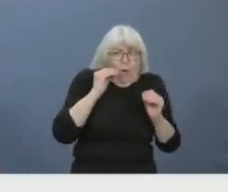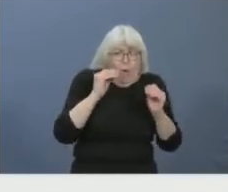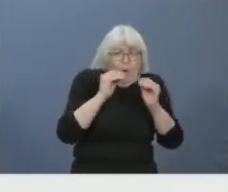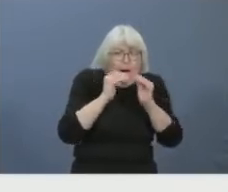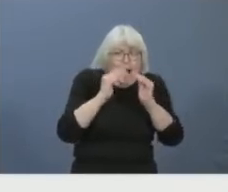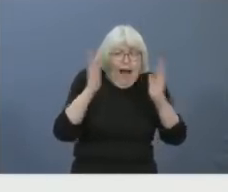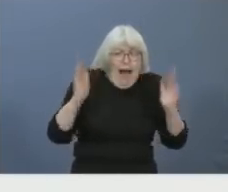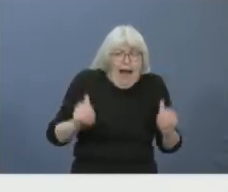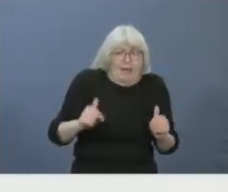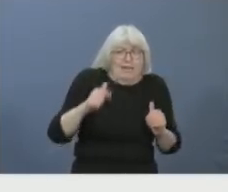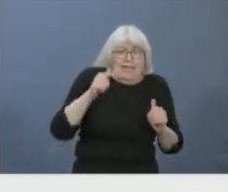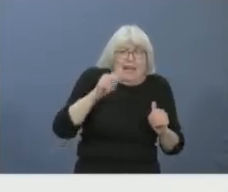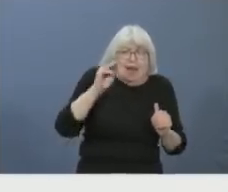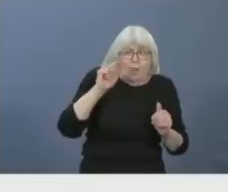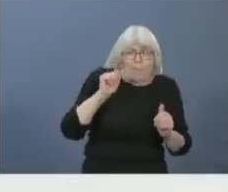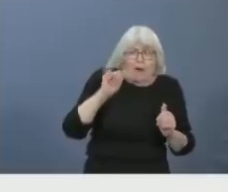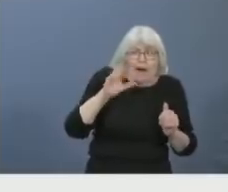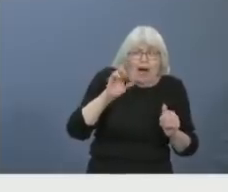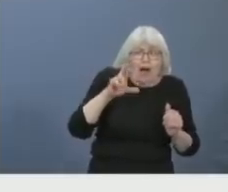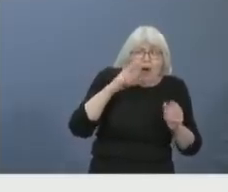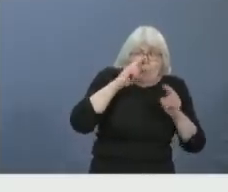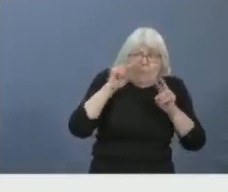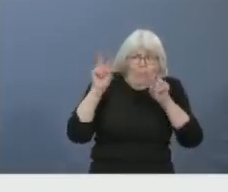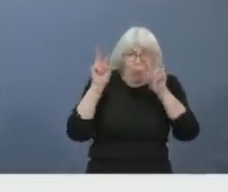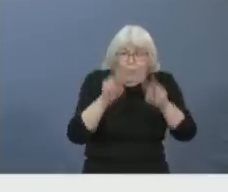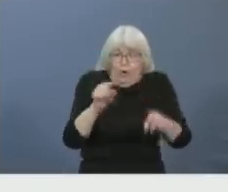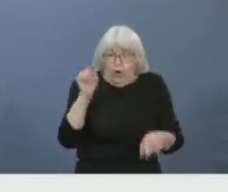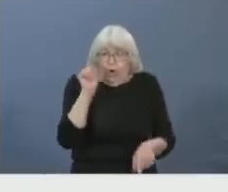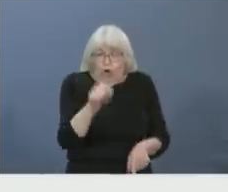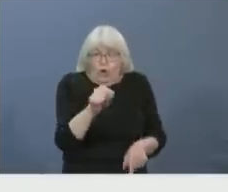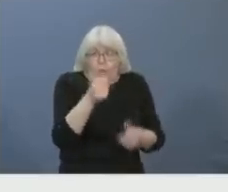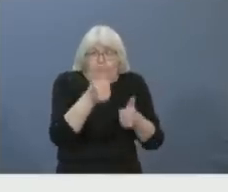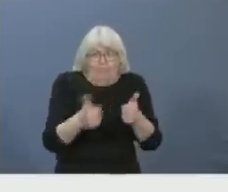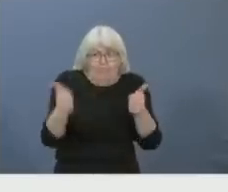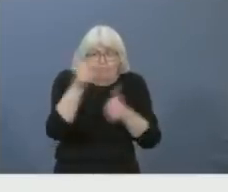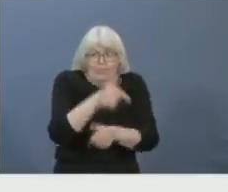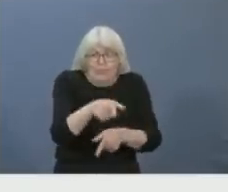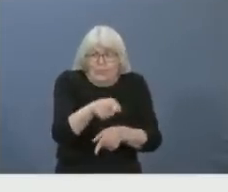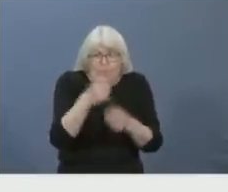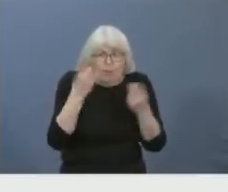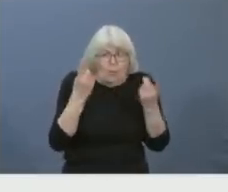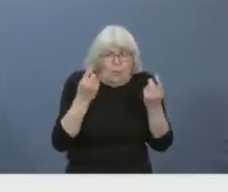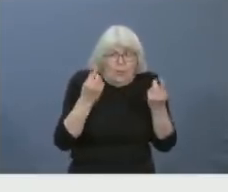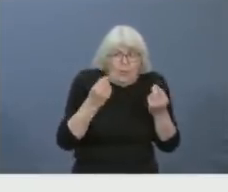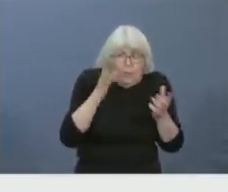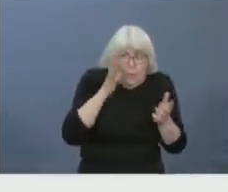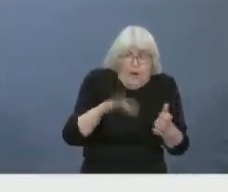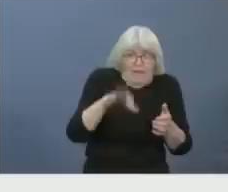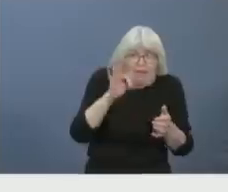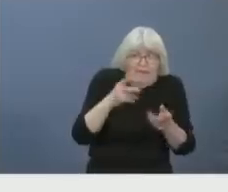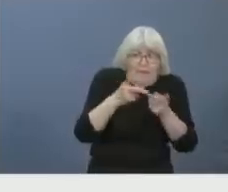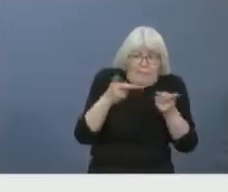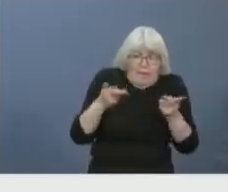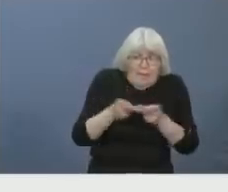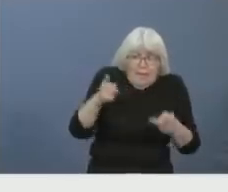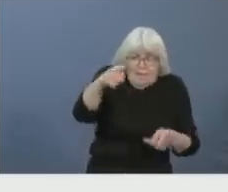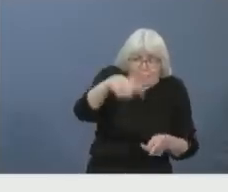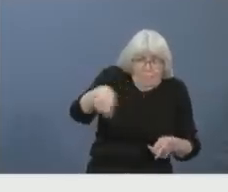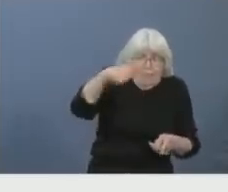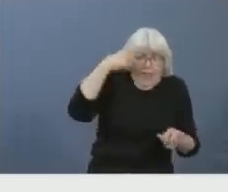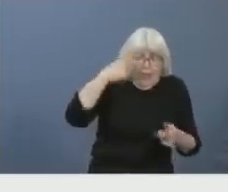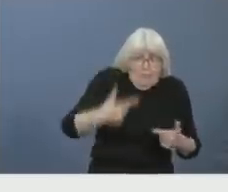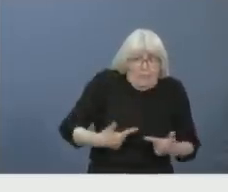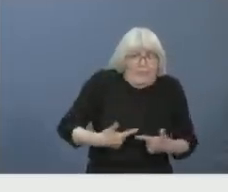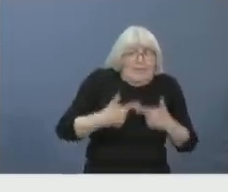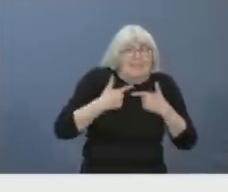looking to you and the federal government to step up. So what are you going to do to help these people find new places to live? Yeah, so look, we do have a housing crisis in the province.